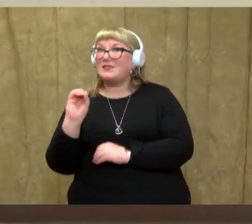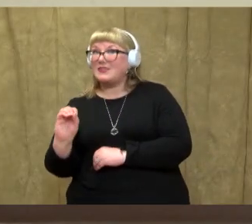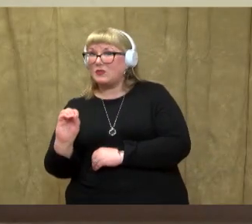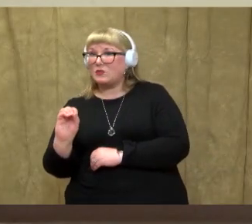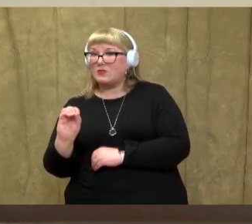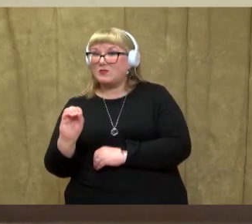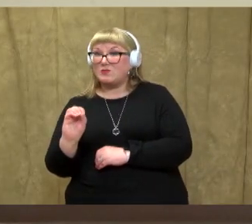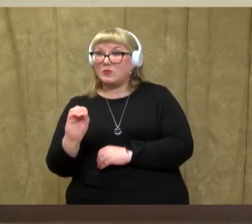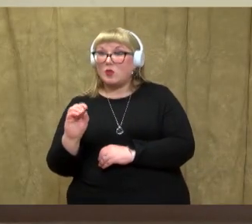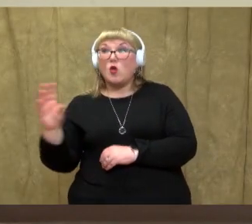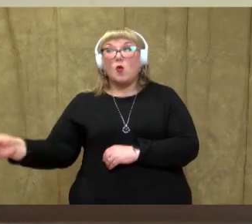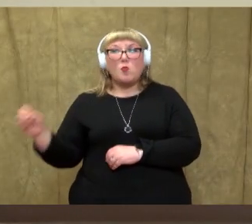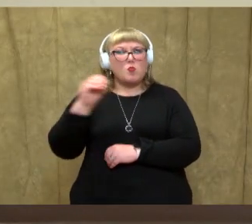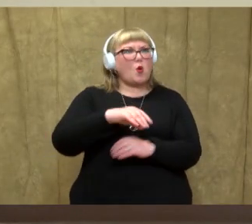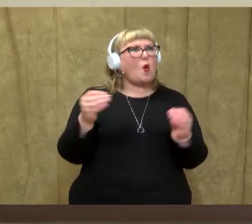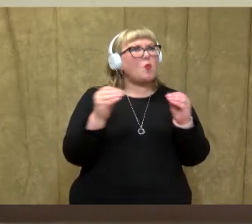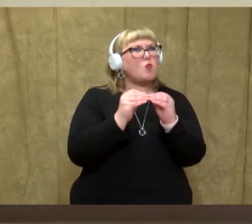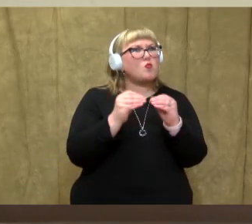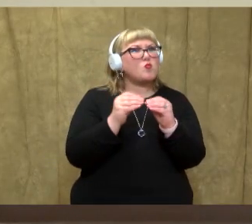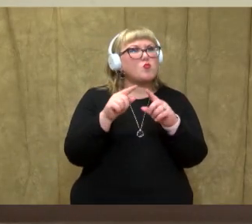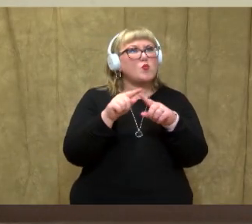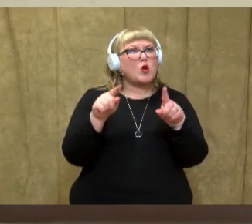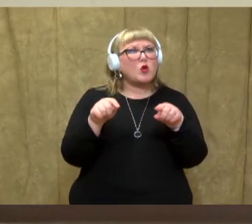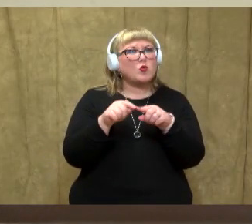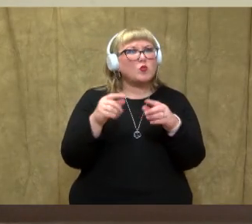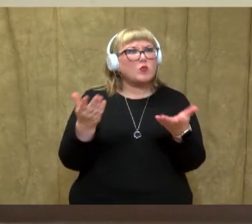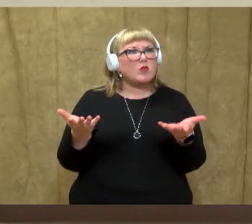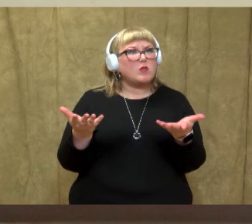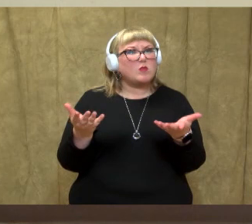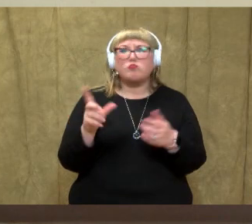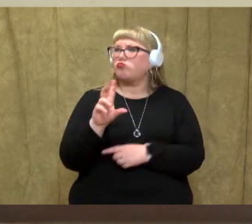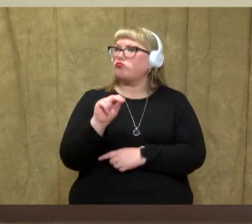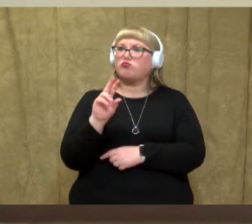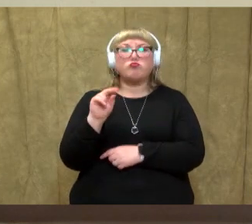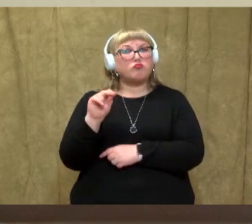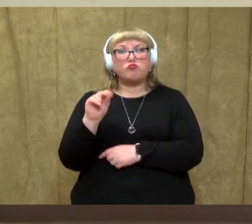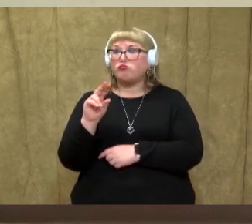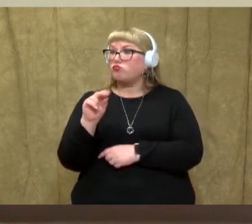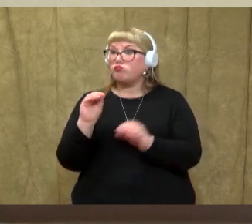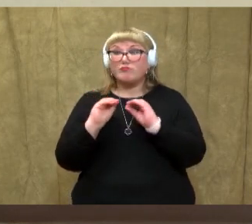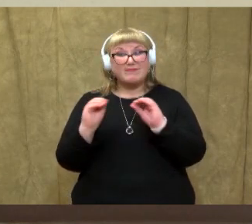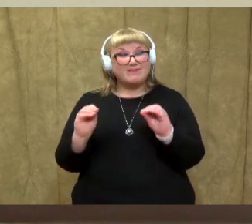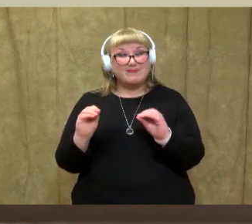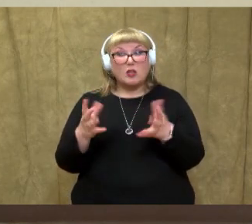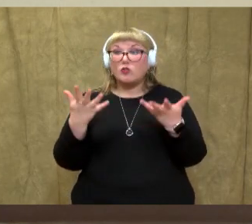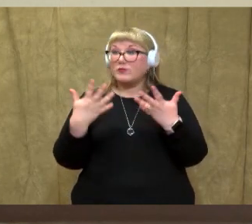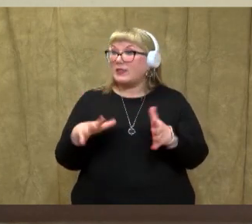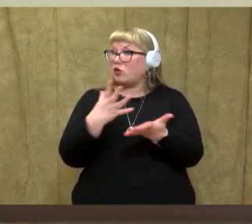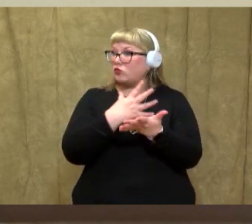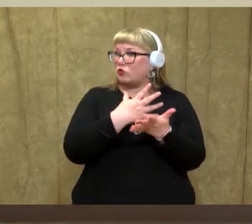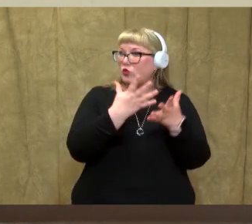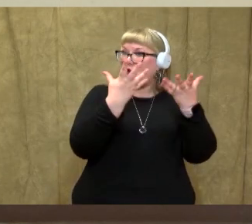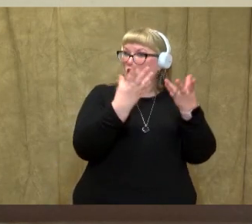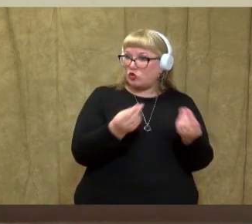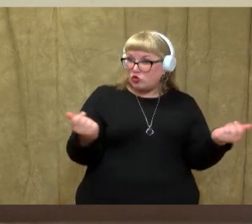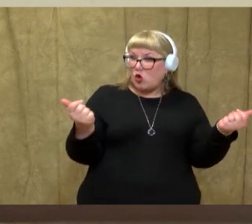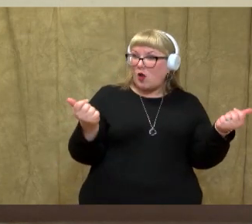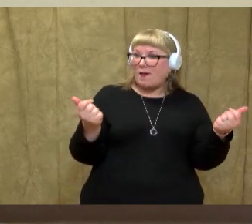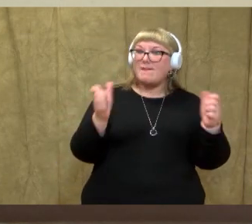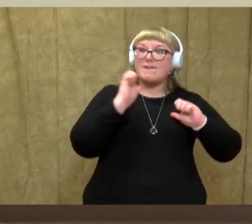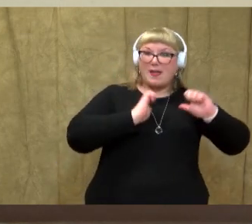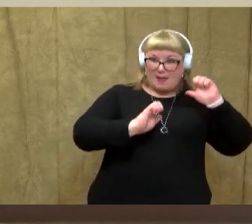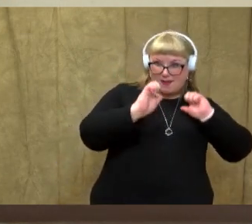0, do I need to put any more cubes? I don't. So we have solved our problem by acting it out with